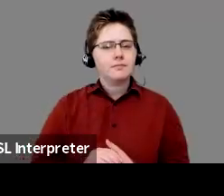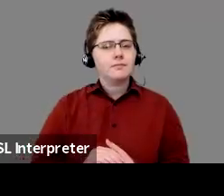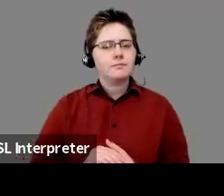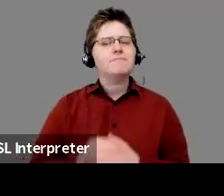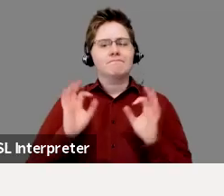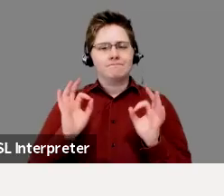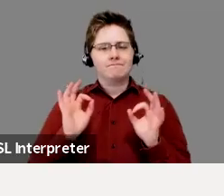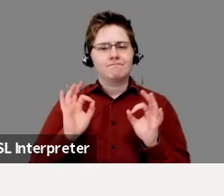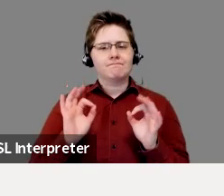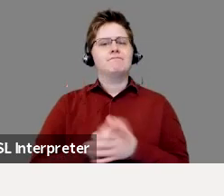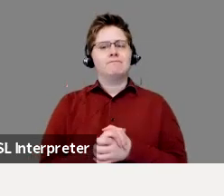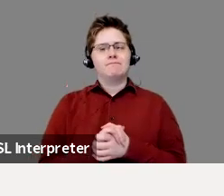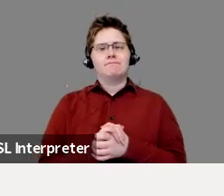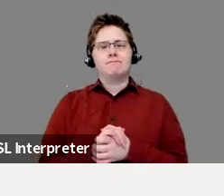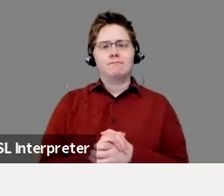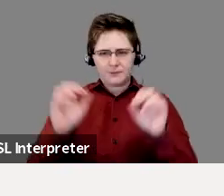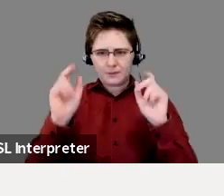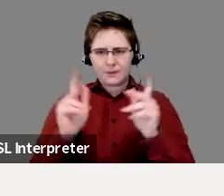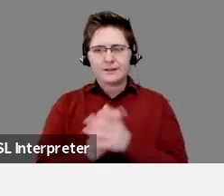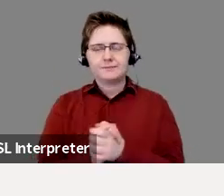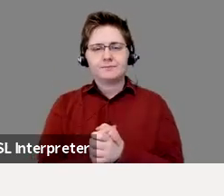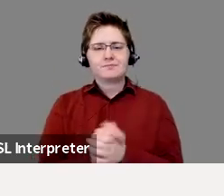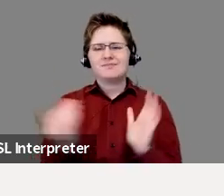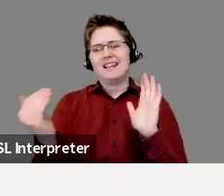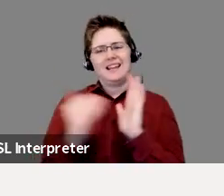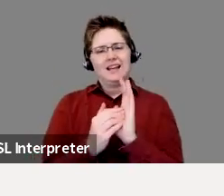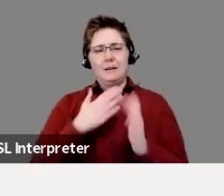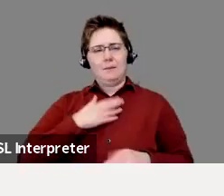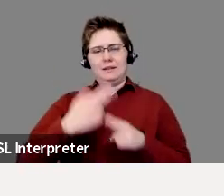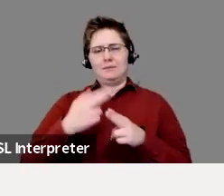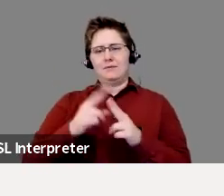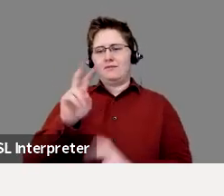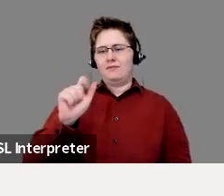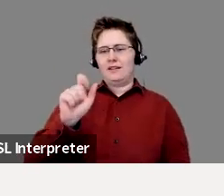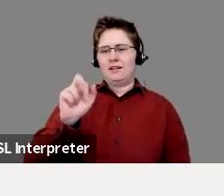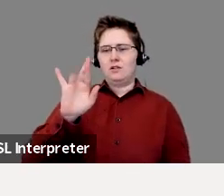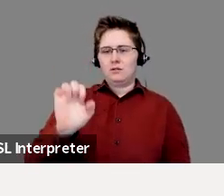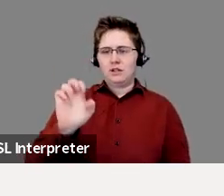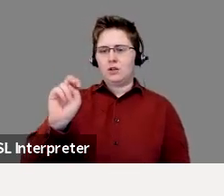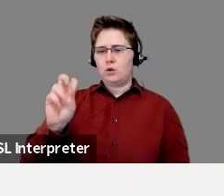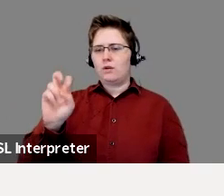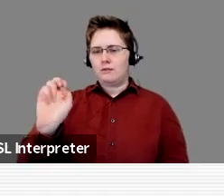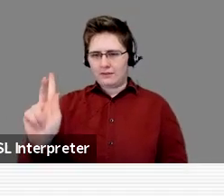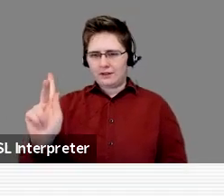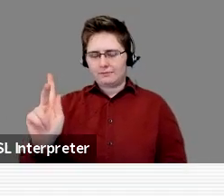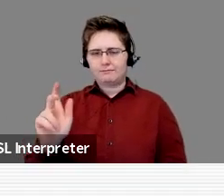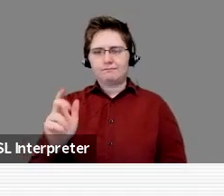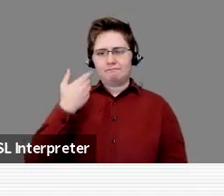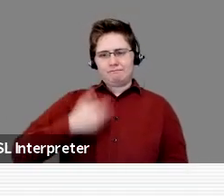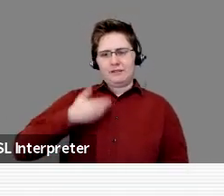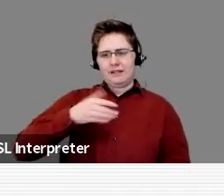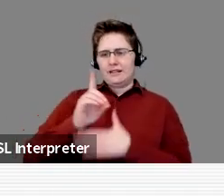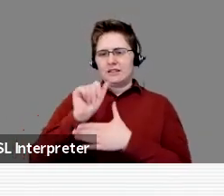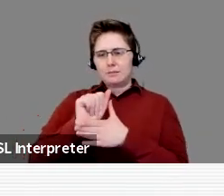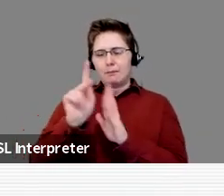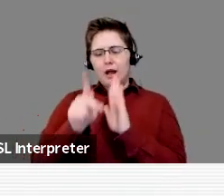There we go. All right. So again, my name is Valerie Novak. I am a disability policy